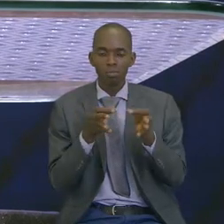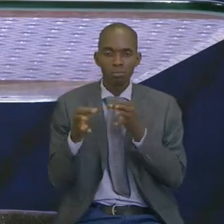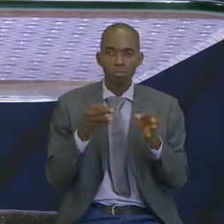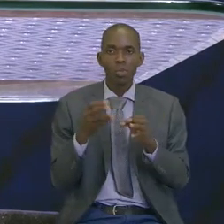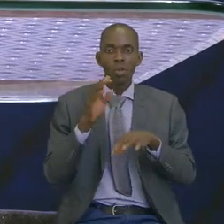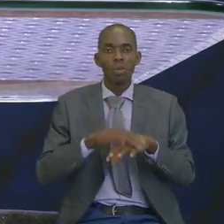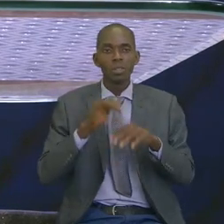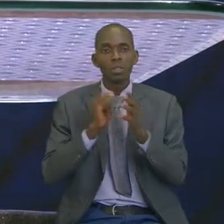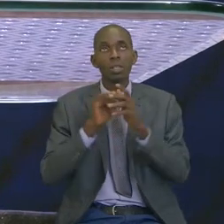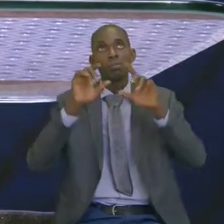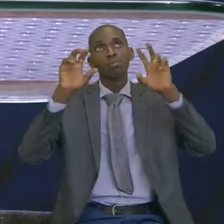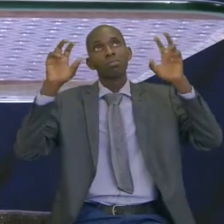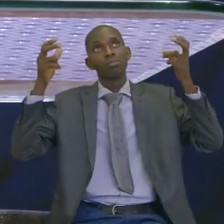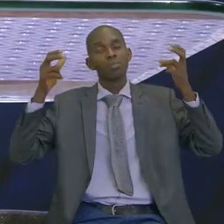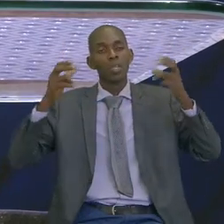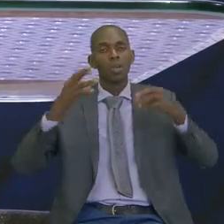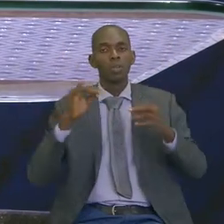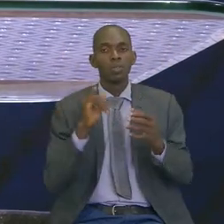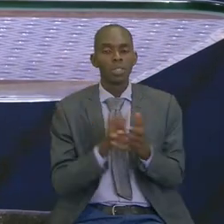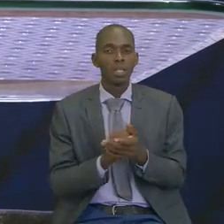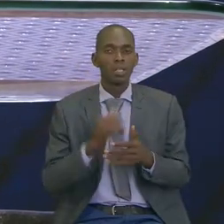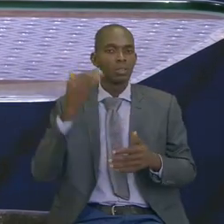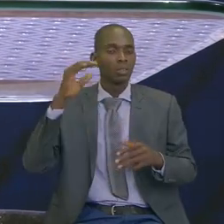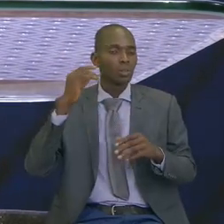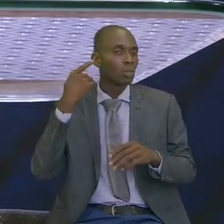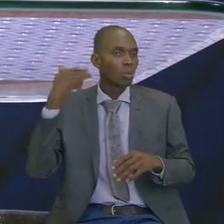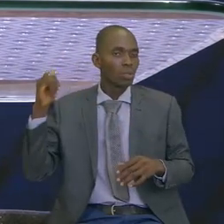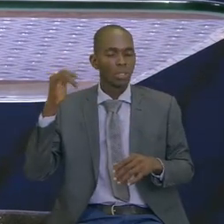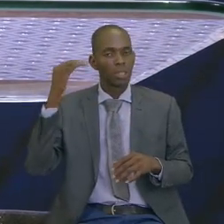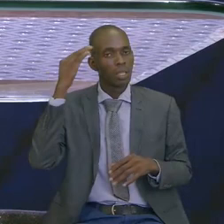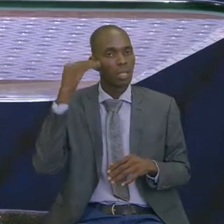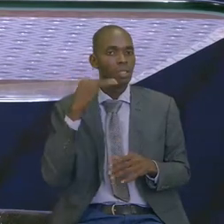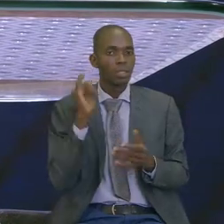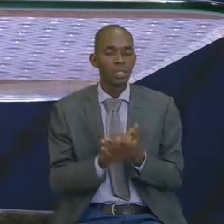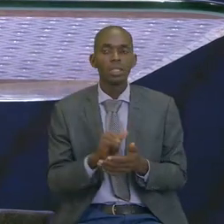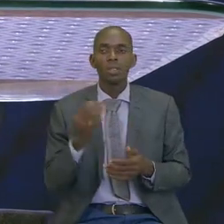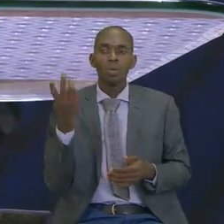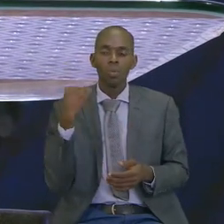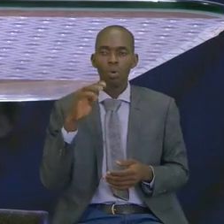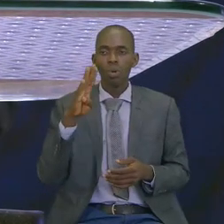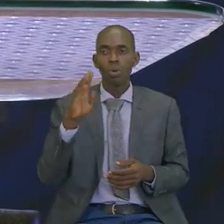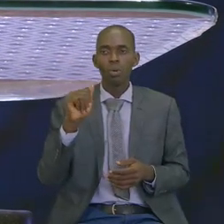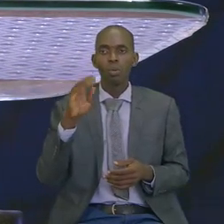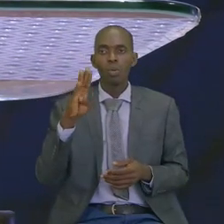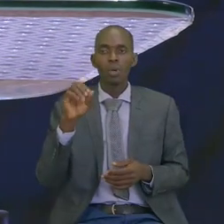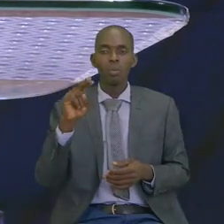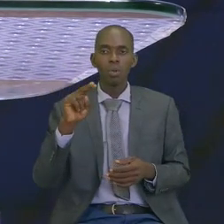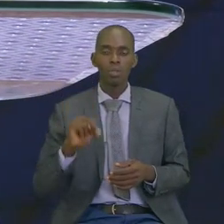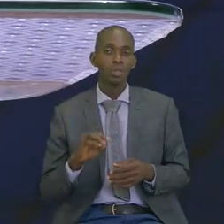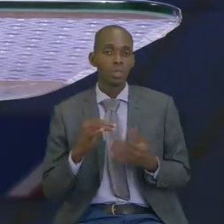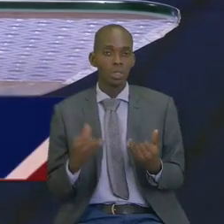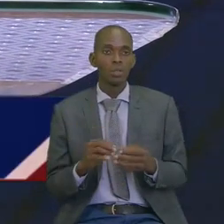that golden head, and that was Babylon. We're coming to number three. Number three is the